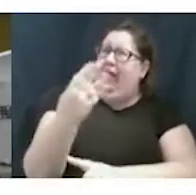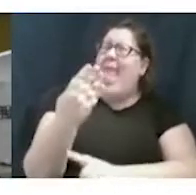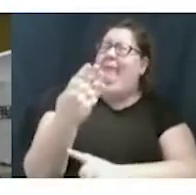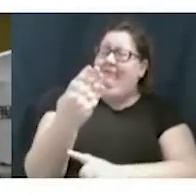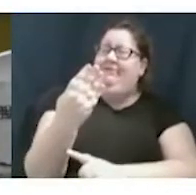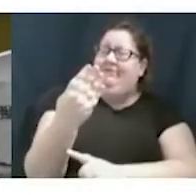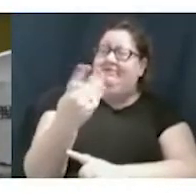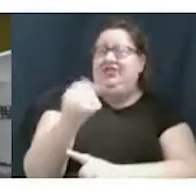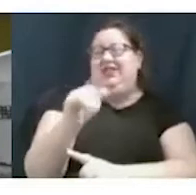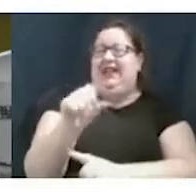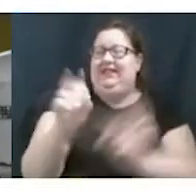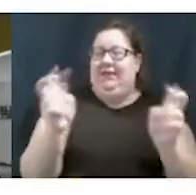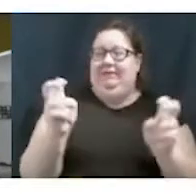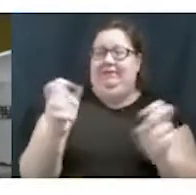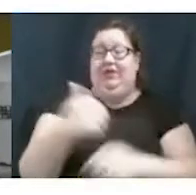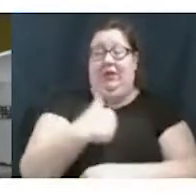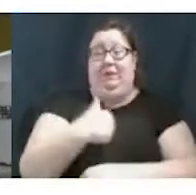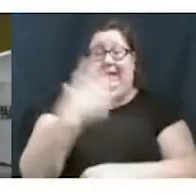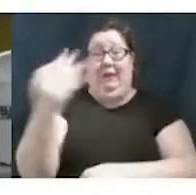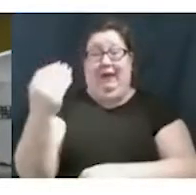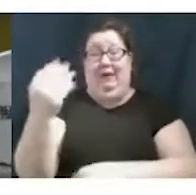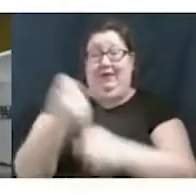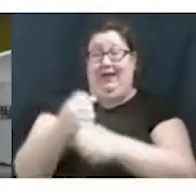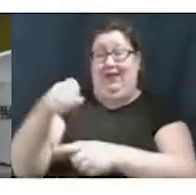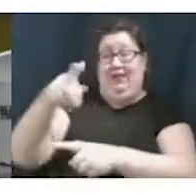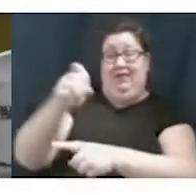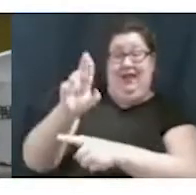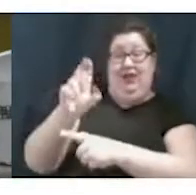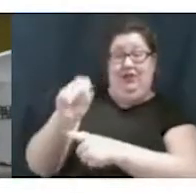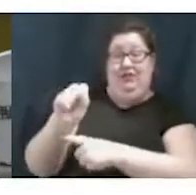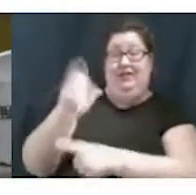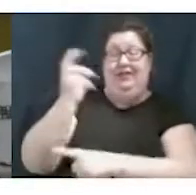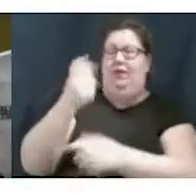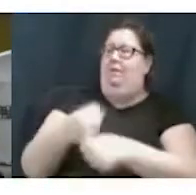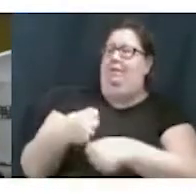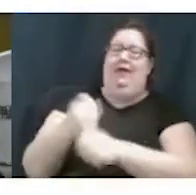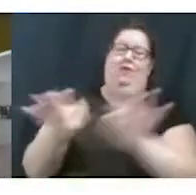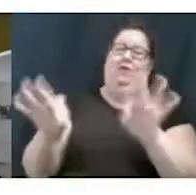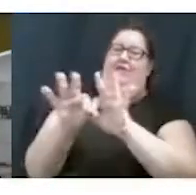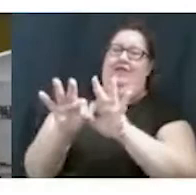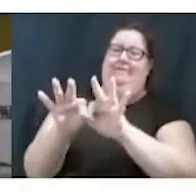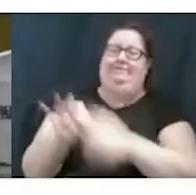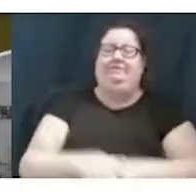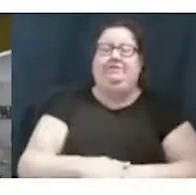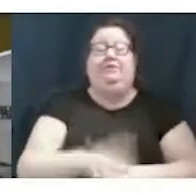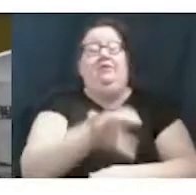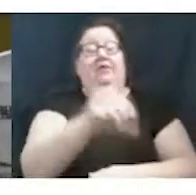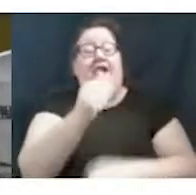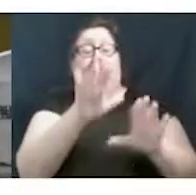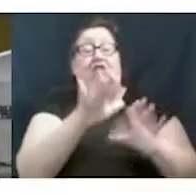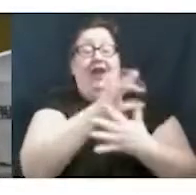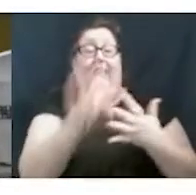for me going out and getting those speakers, that made it completely worth it. Something else that's a great optional buy would be like a